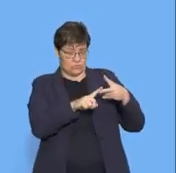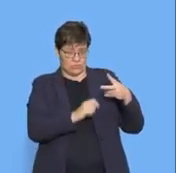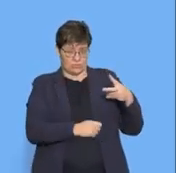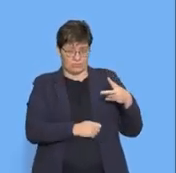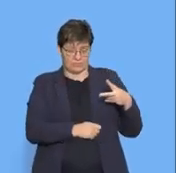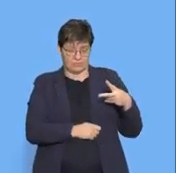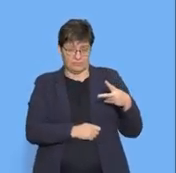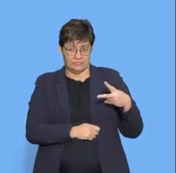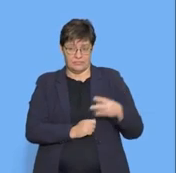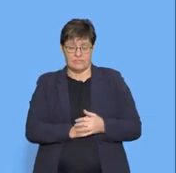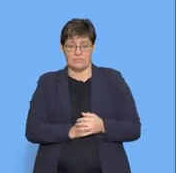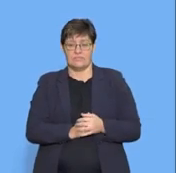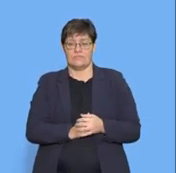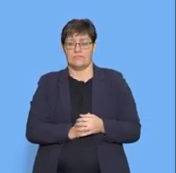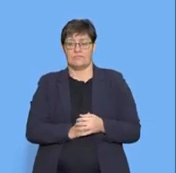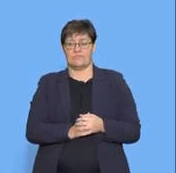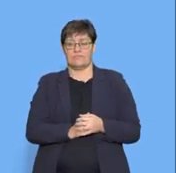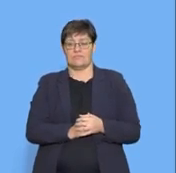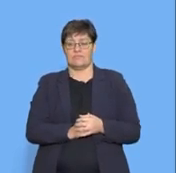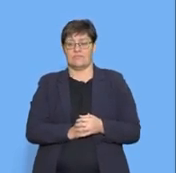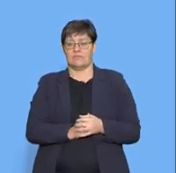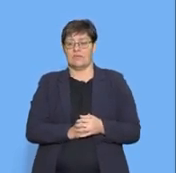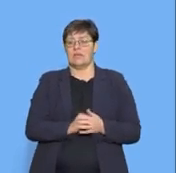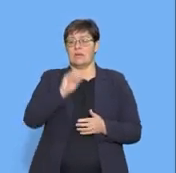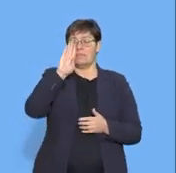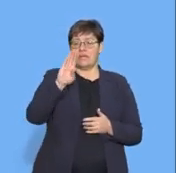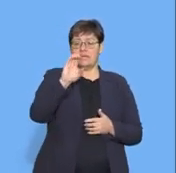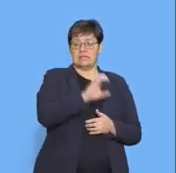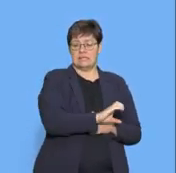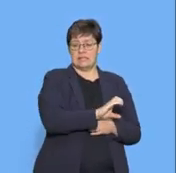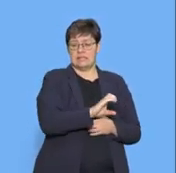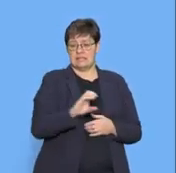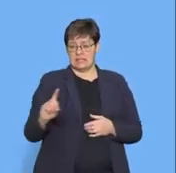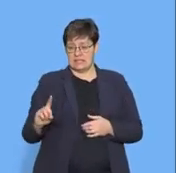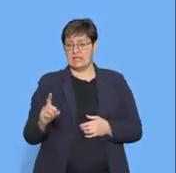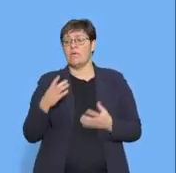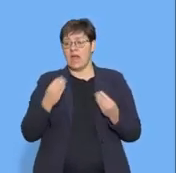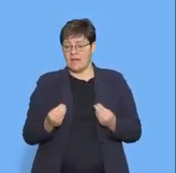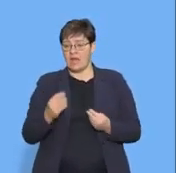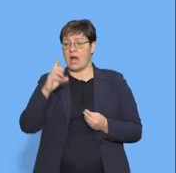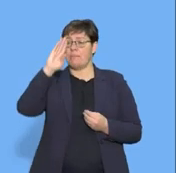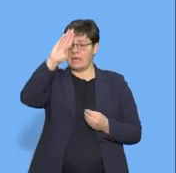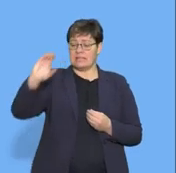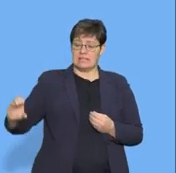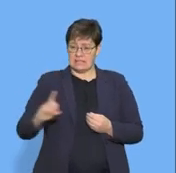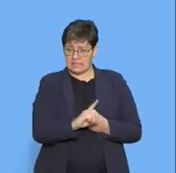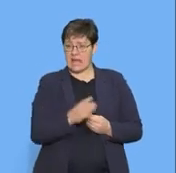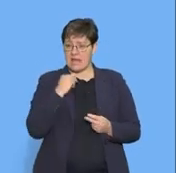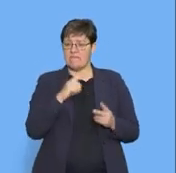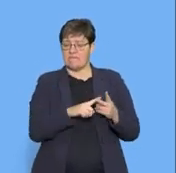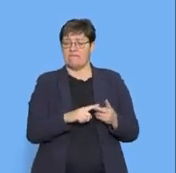bits of information, which means it's solvable. Okay, triangle BCD has 3 bits of information. We've